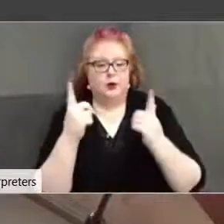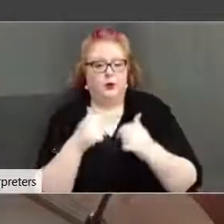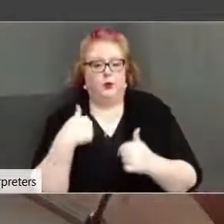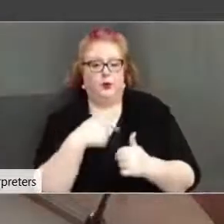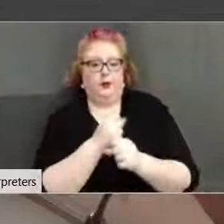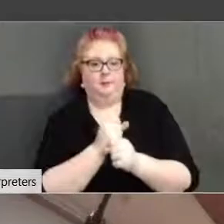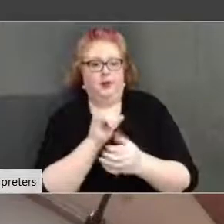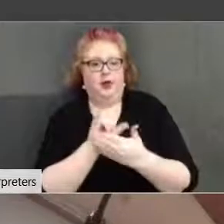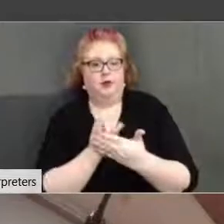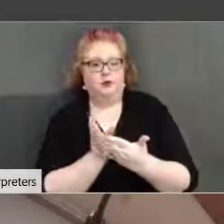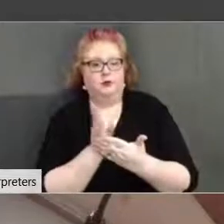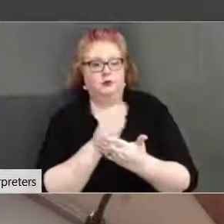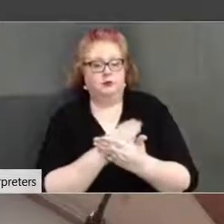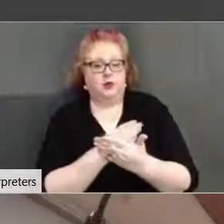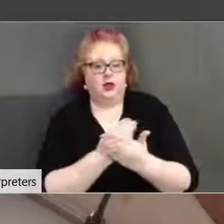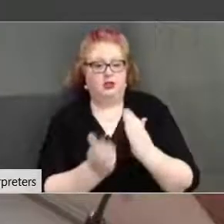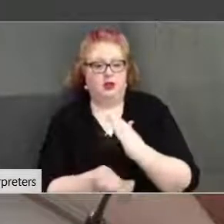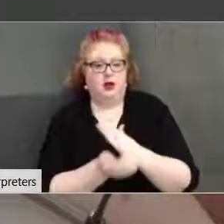amendments in 2019,